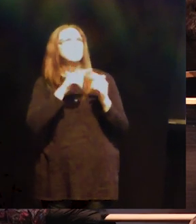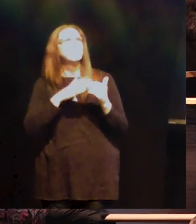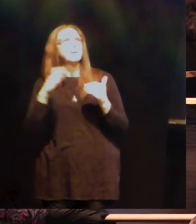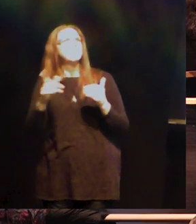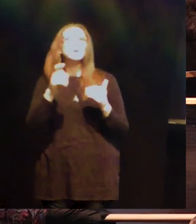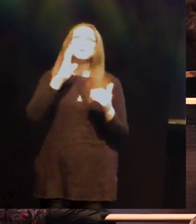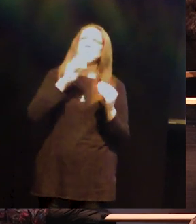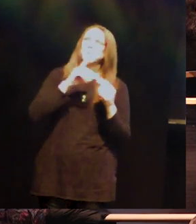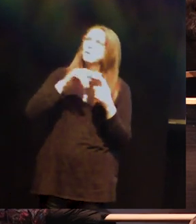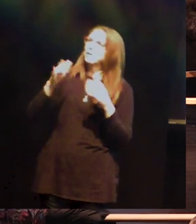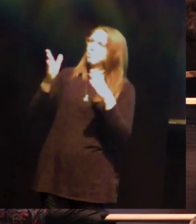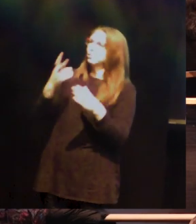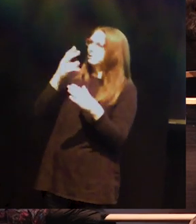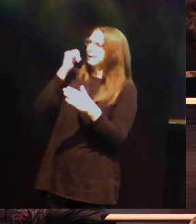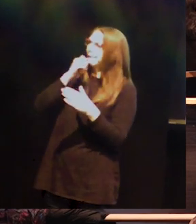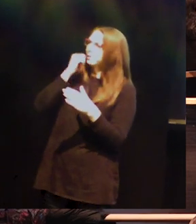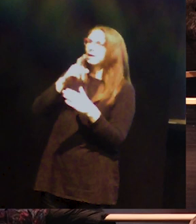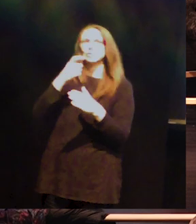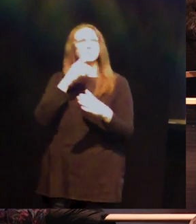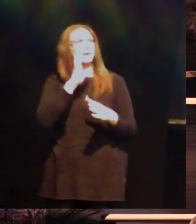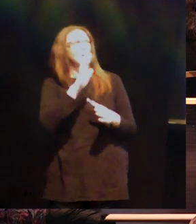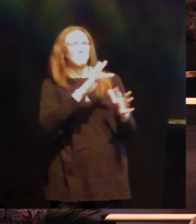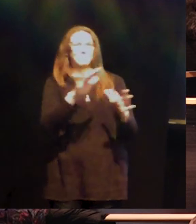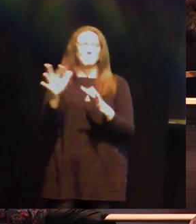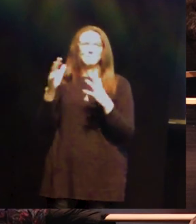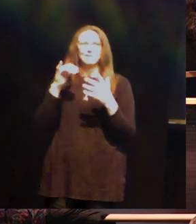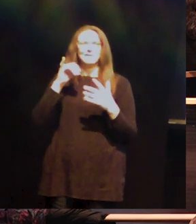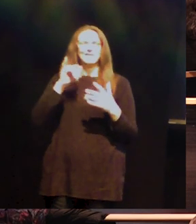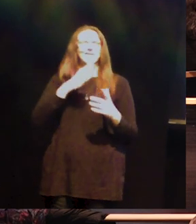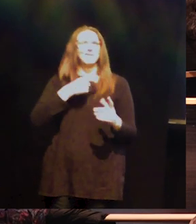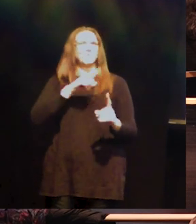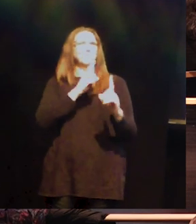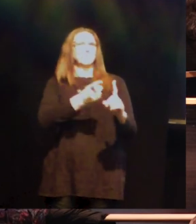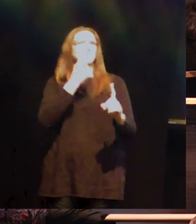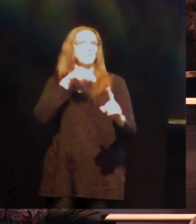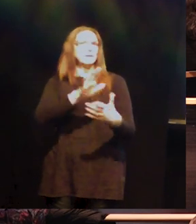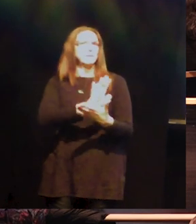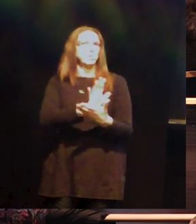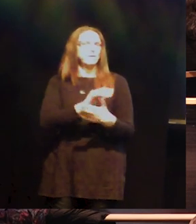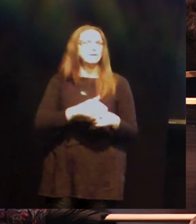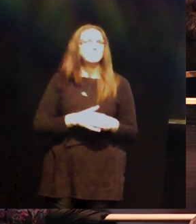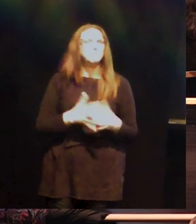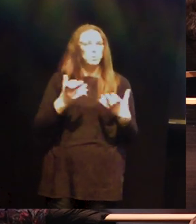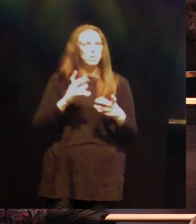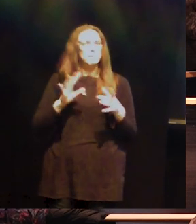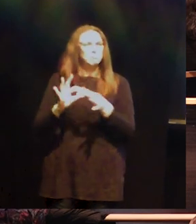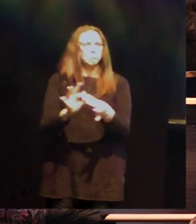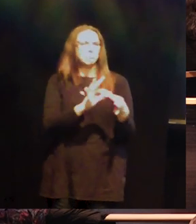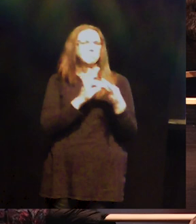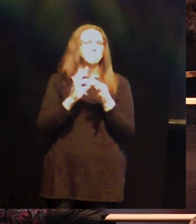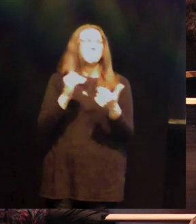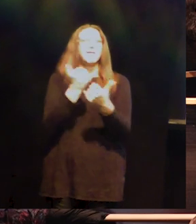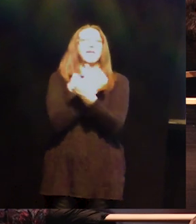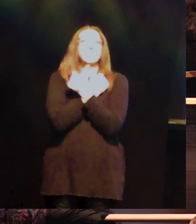about this person that I see every single day, I should say hello, I should do these things, and I should create a family for myself, you know, and so I think the love story, the